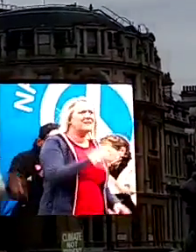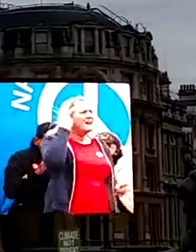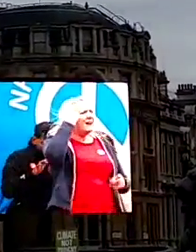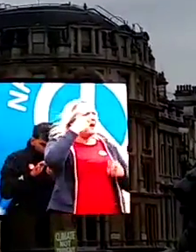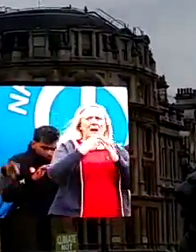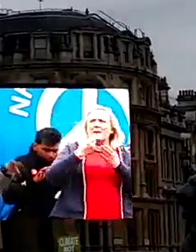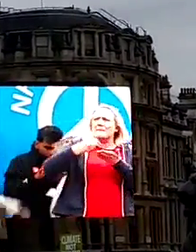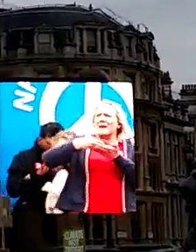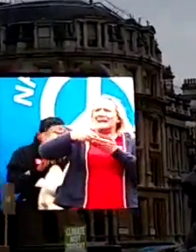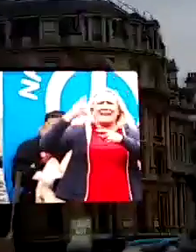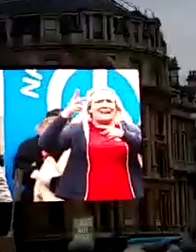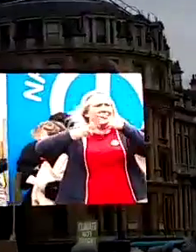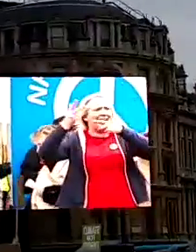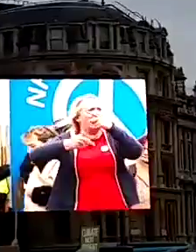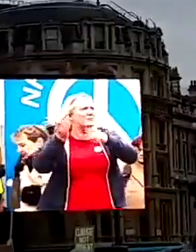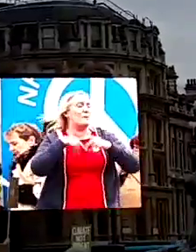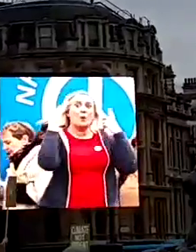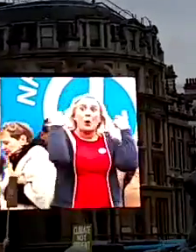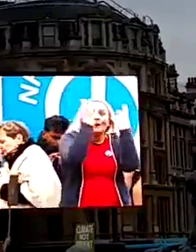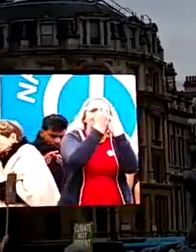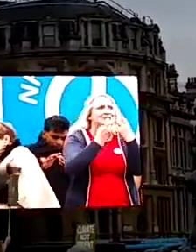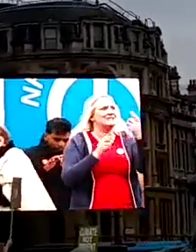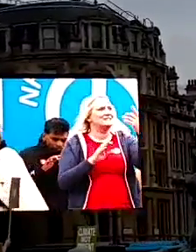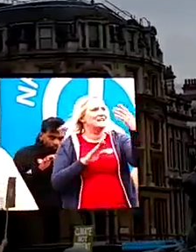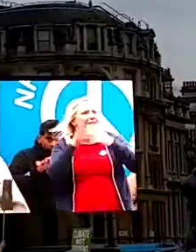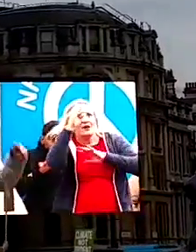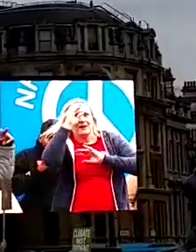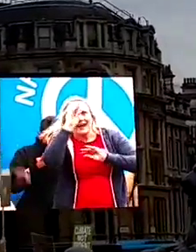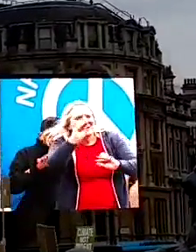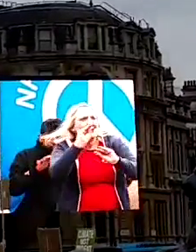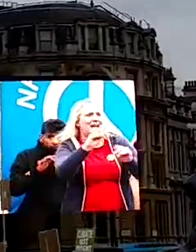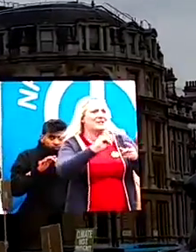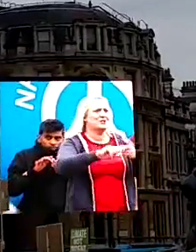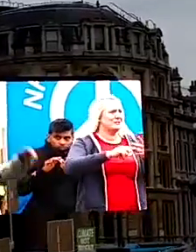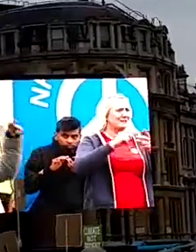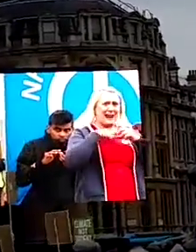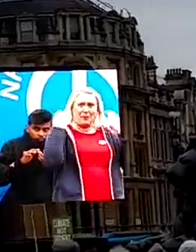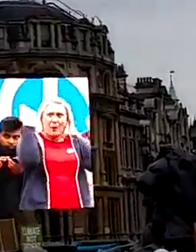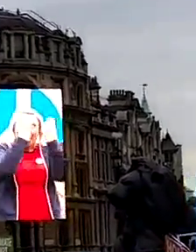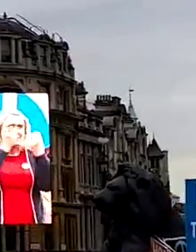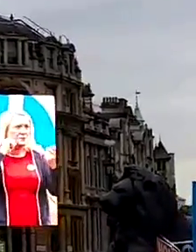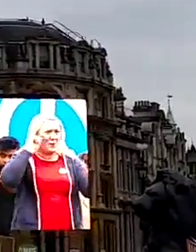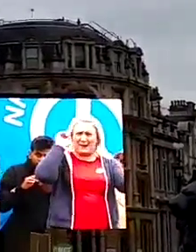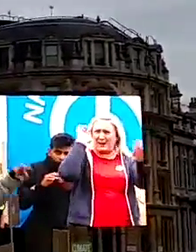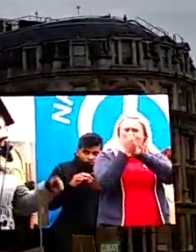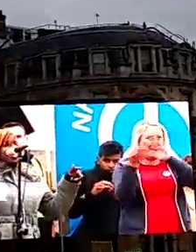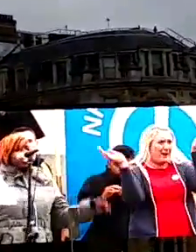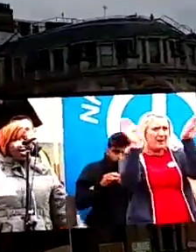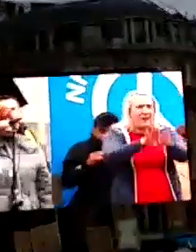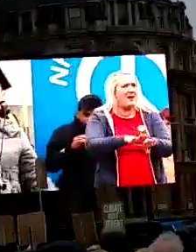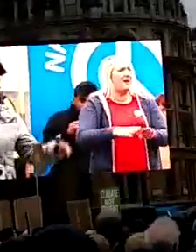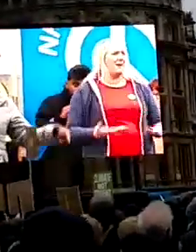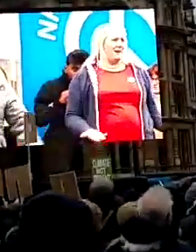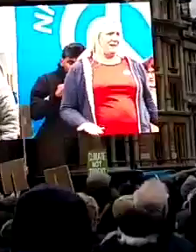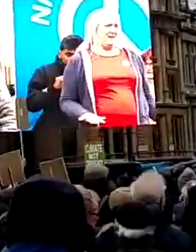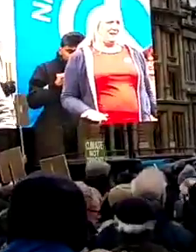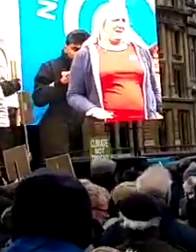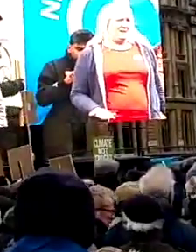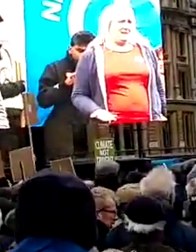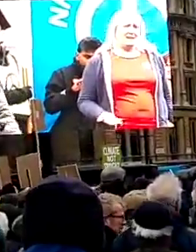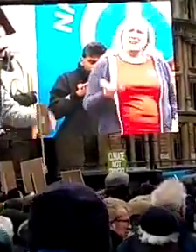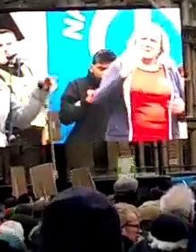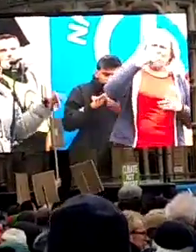colleges, further and adult education? Yeah. Our colleges are going to be destroyed by the disgusting